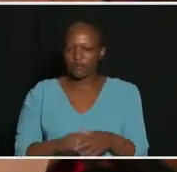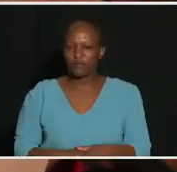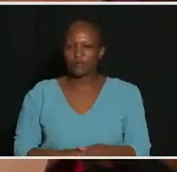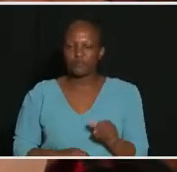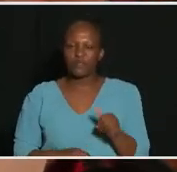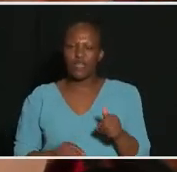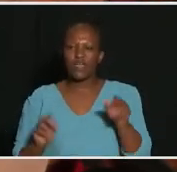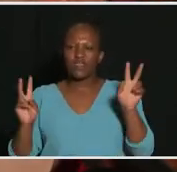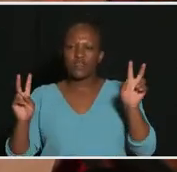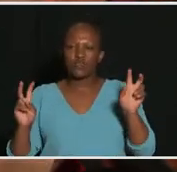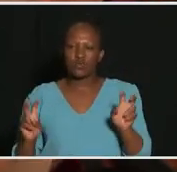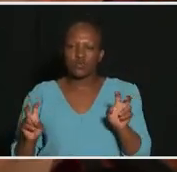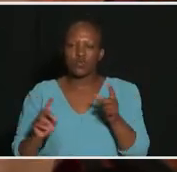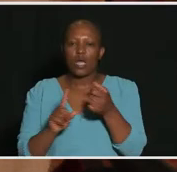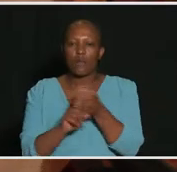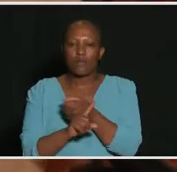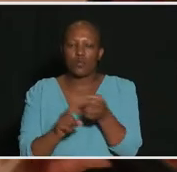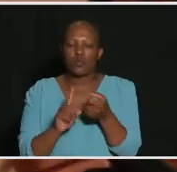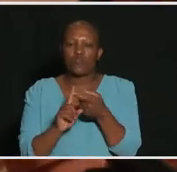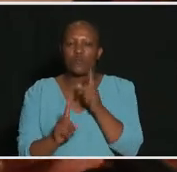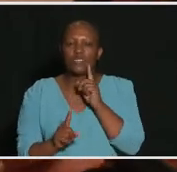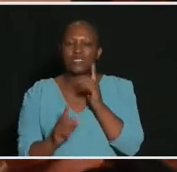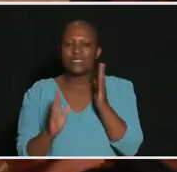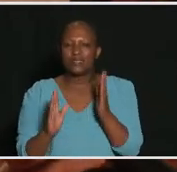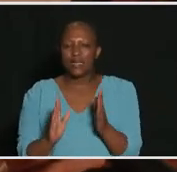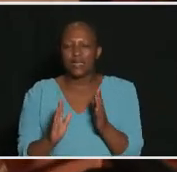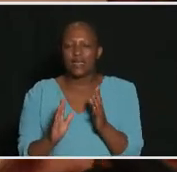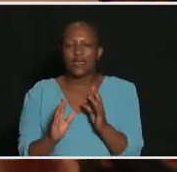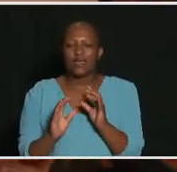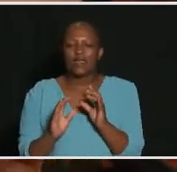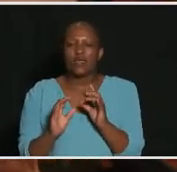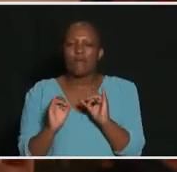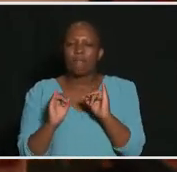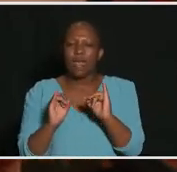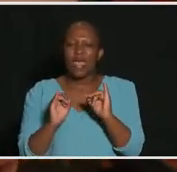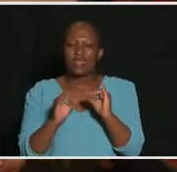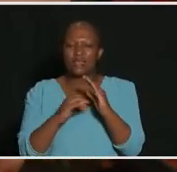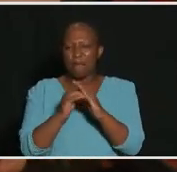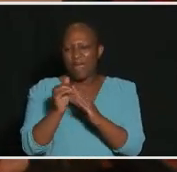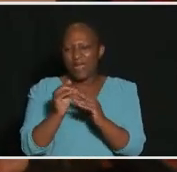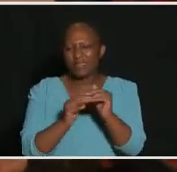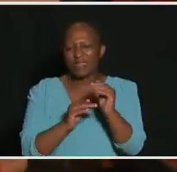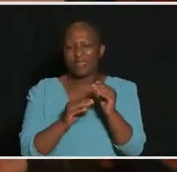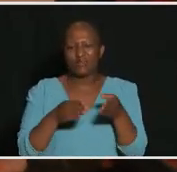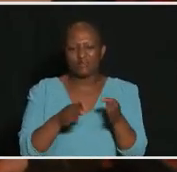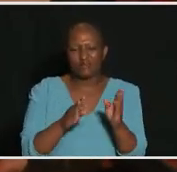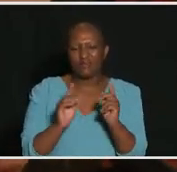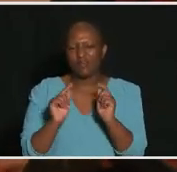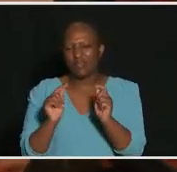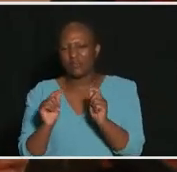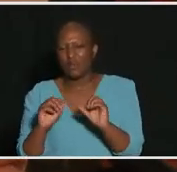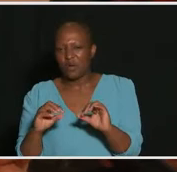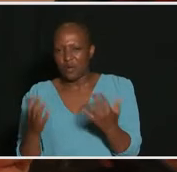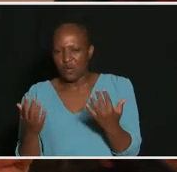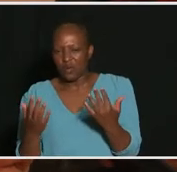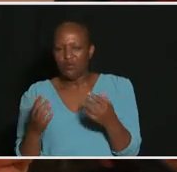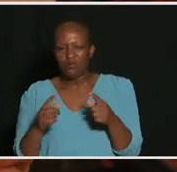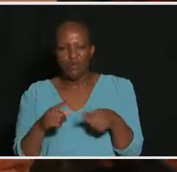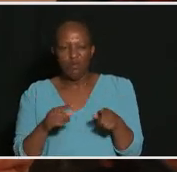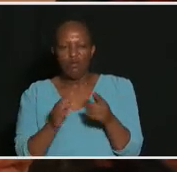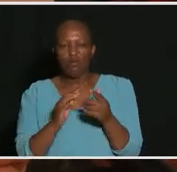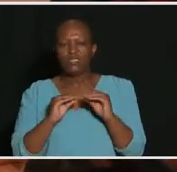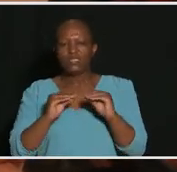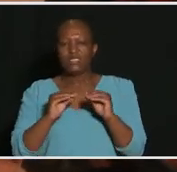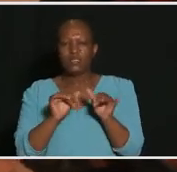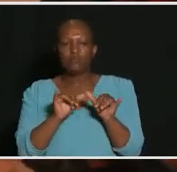bullying from peers and abuse from Educators bad infrastructure lack of transport and the one size fits